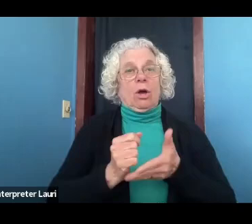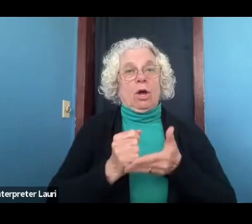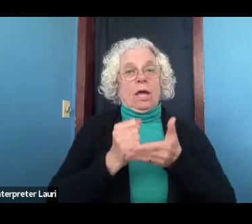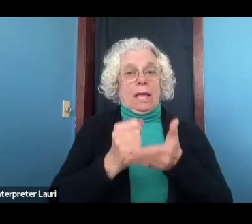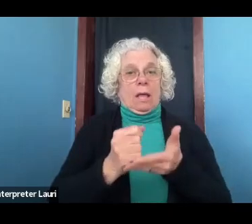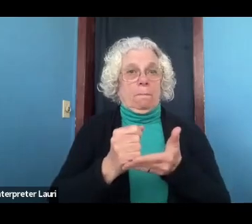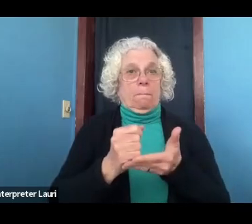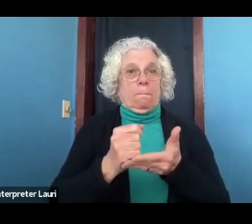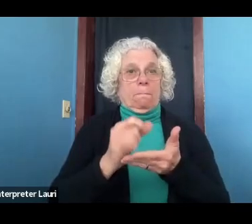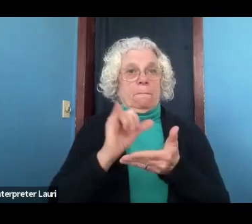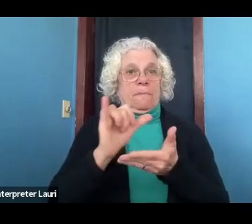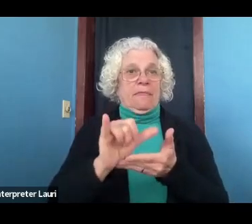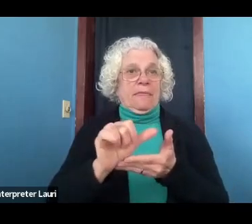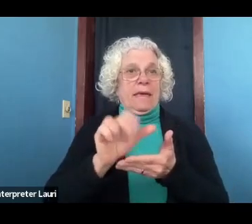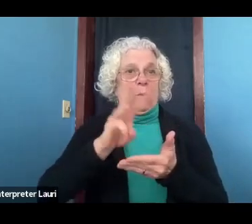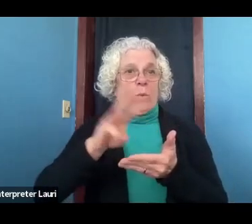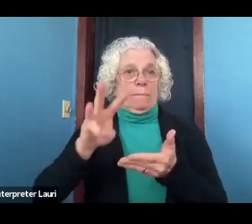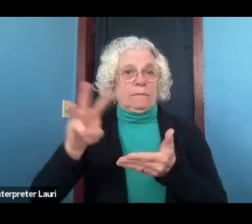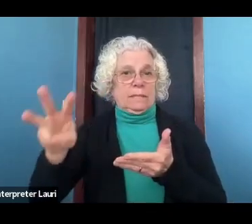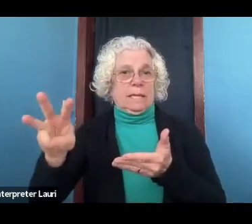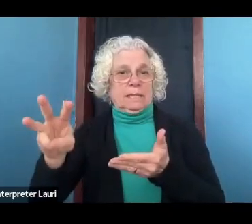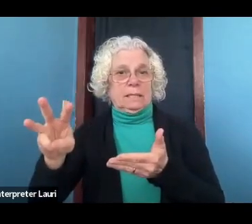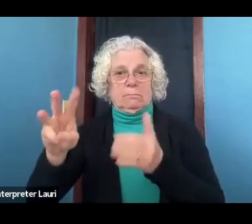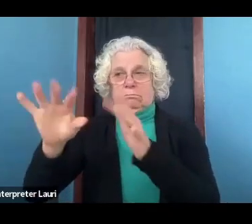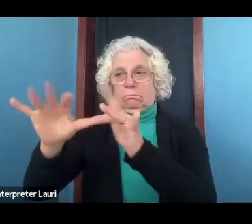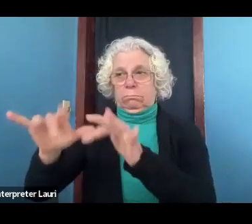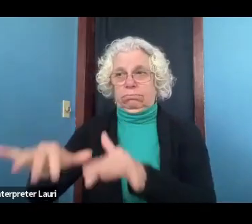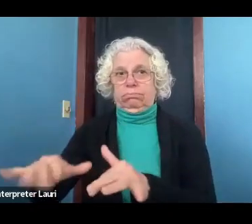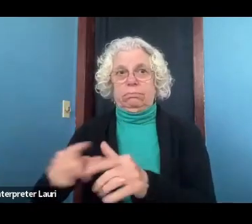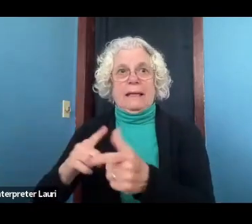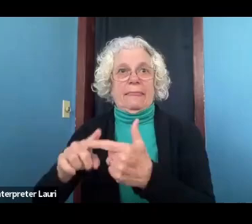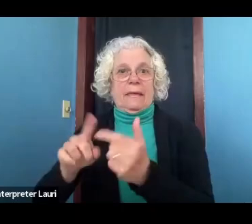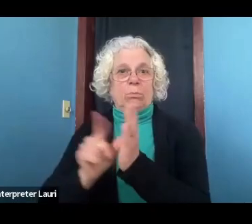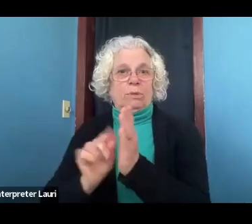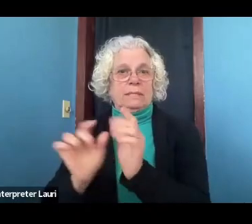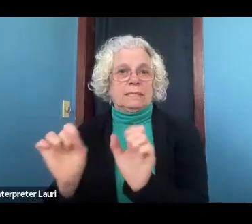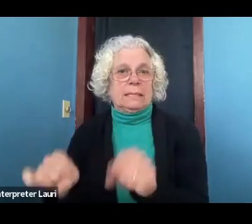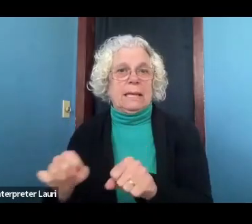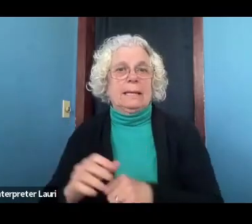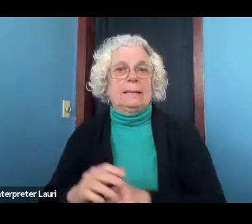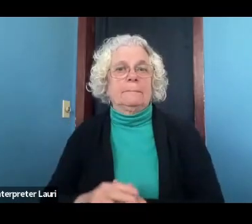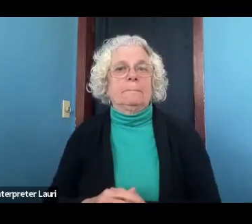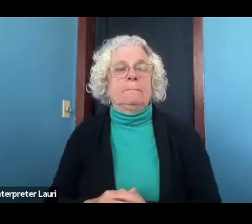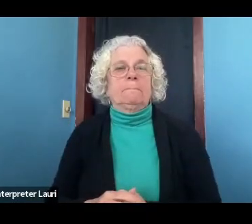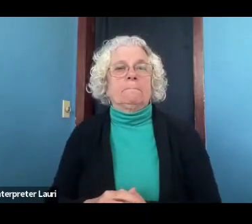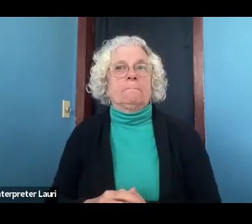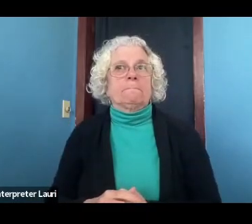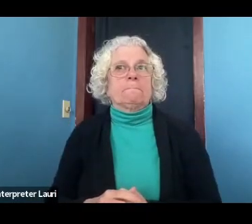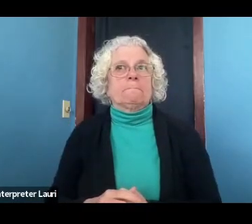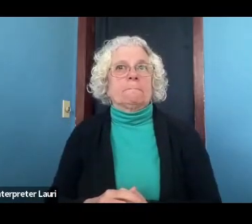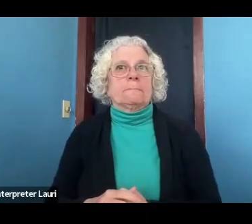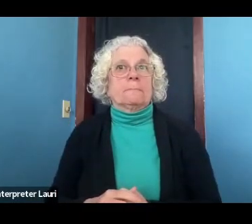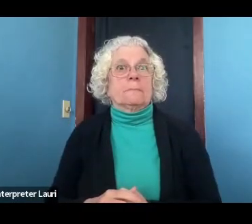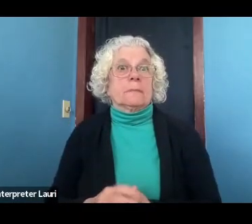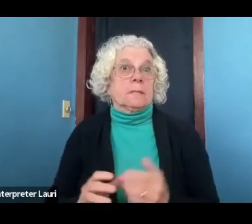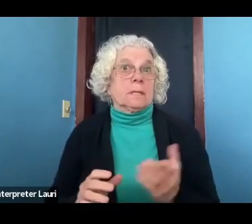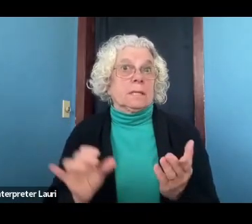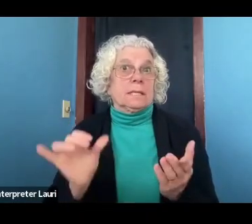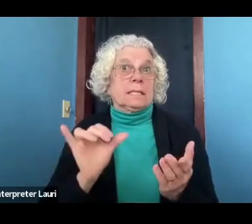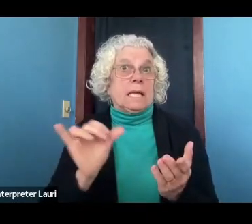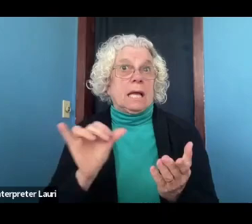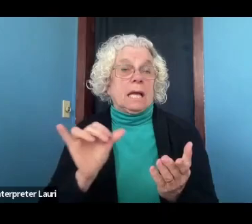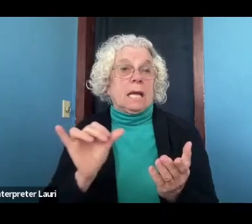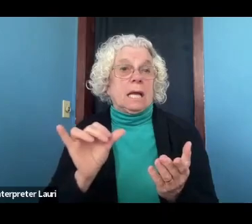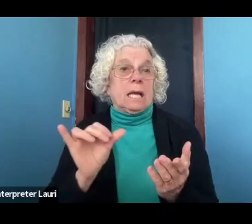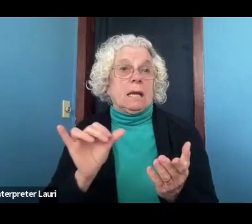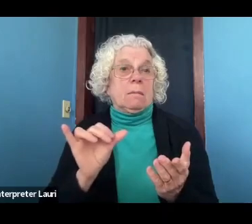power of attorney. After you answer questions, it'll print one out for you that's completed. And any others. You can go to